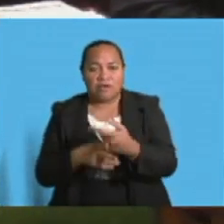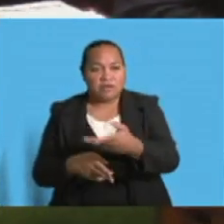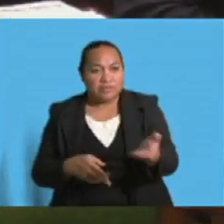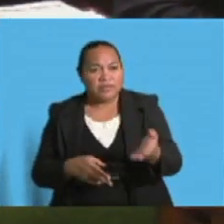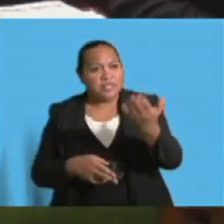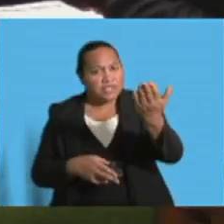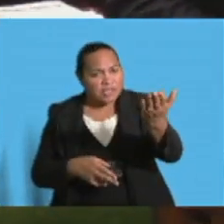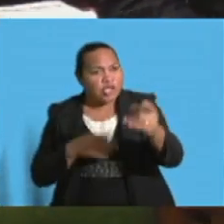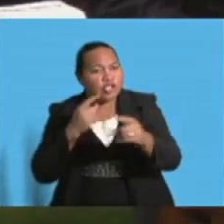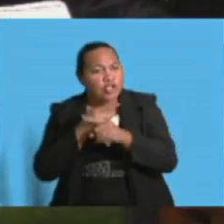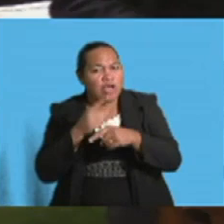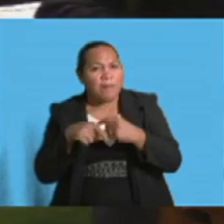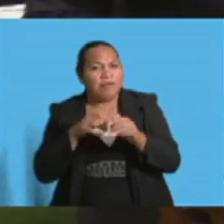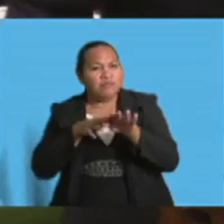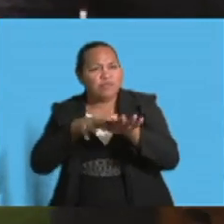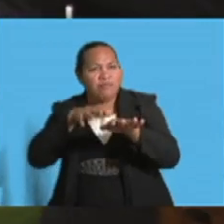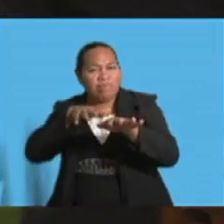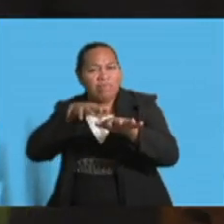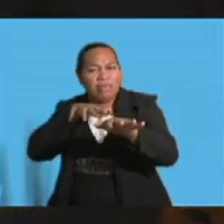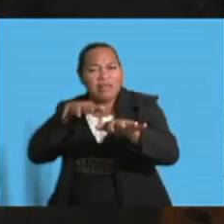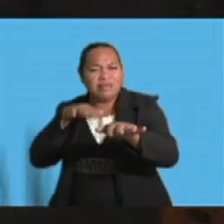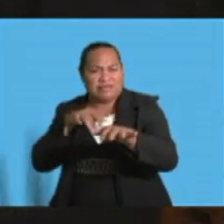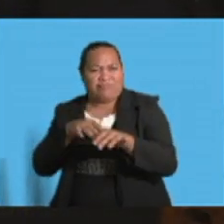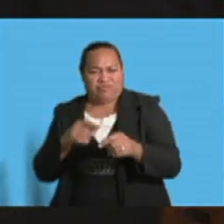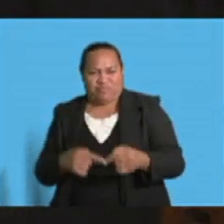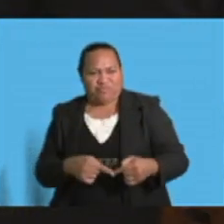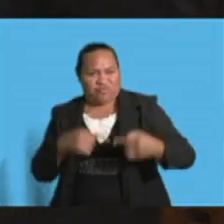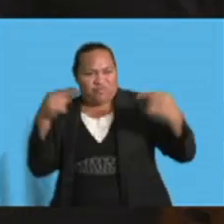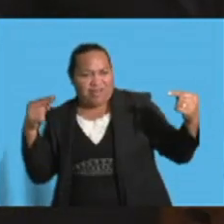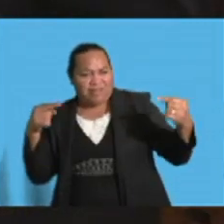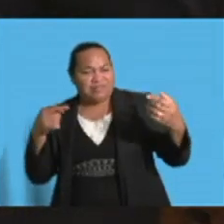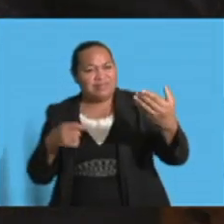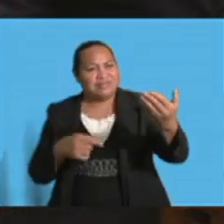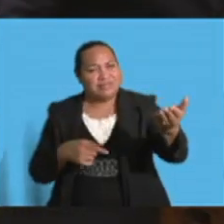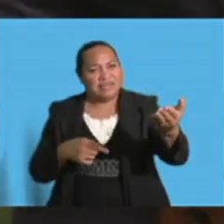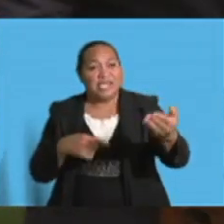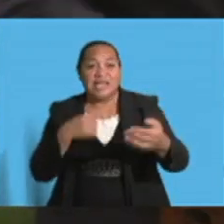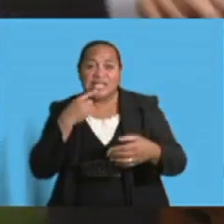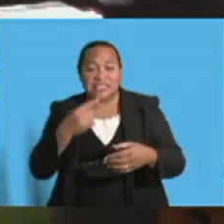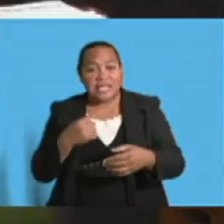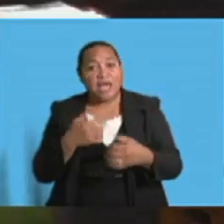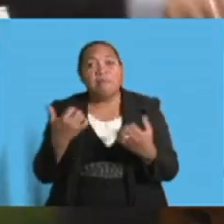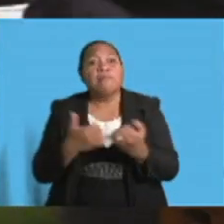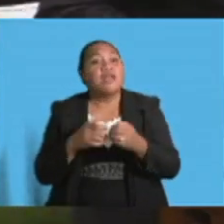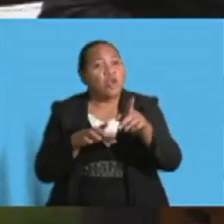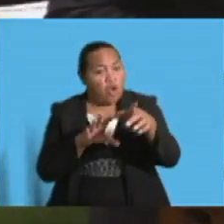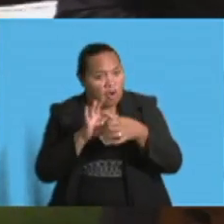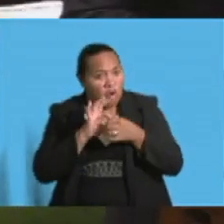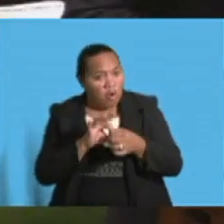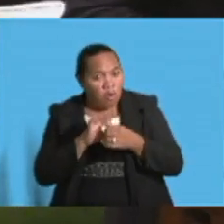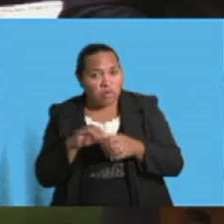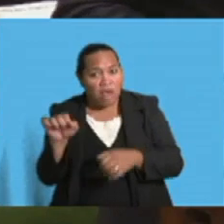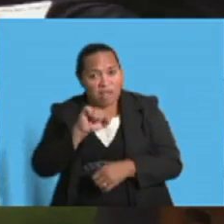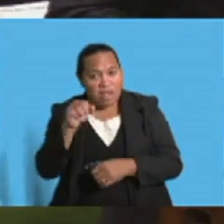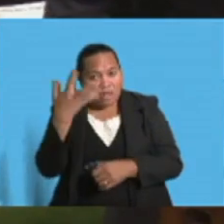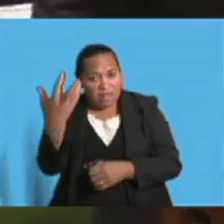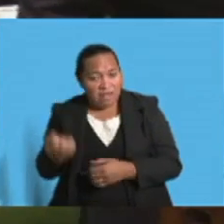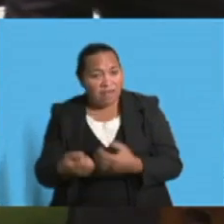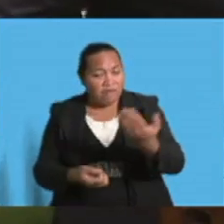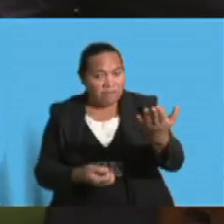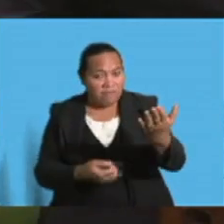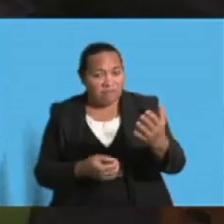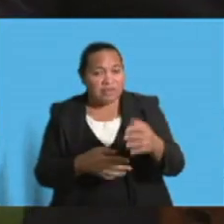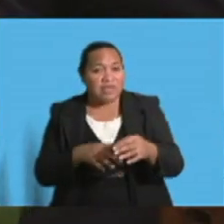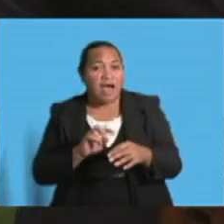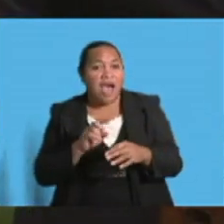about traffic congestion. It is such an irony for the opposition to say this, as many of them now have ownership of their own cars under the Fiji